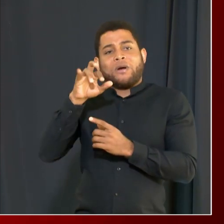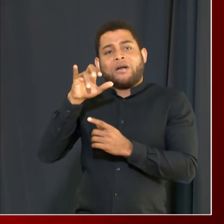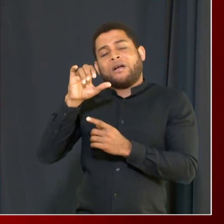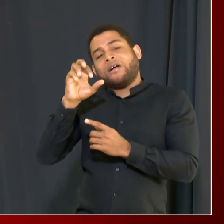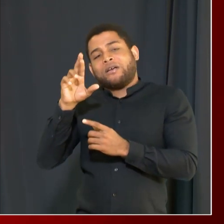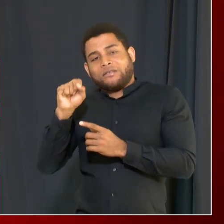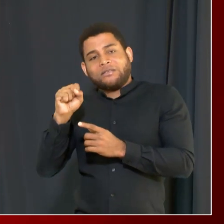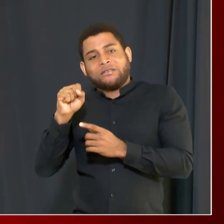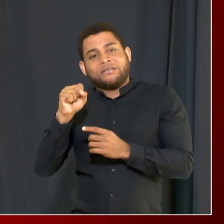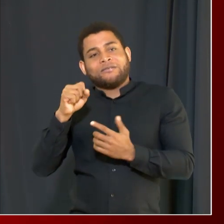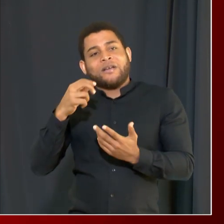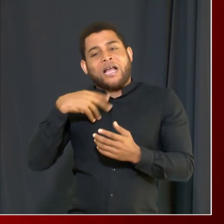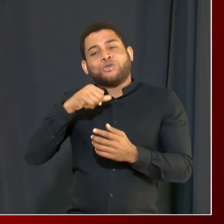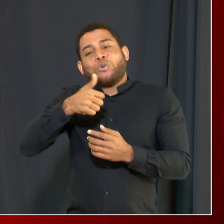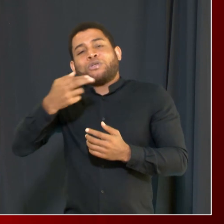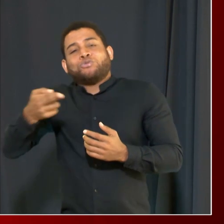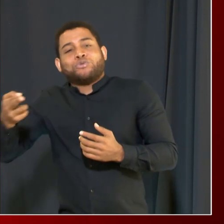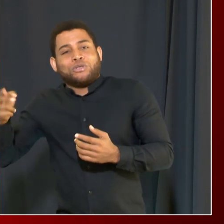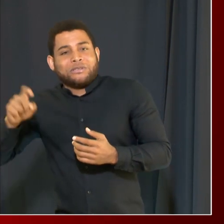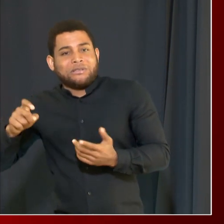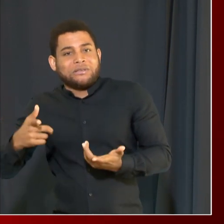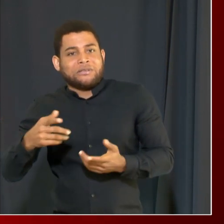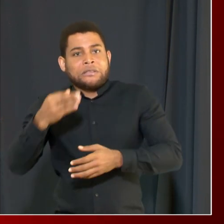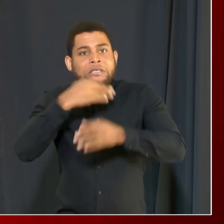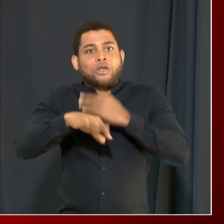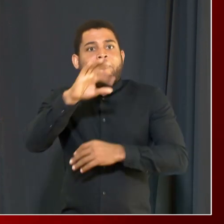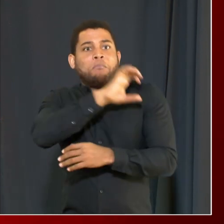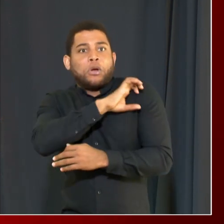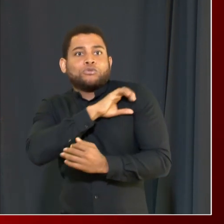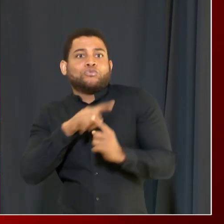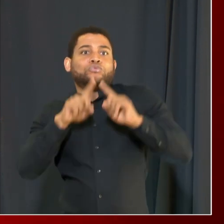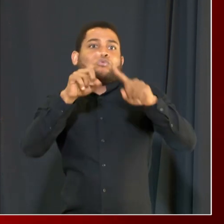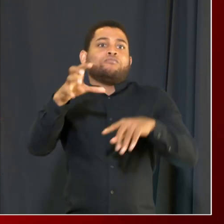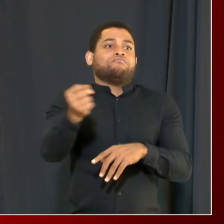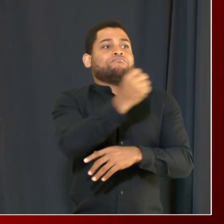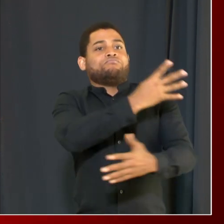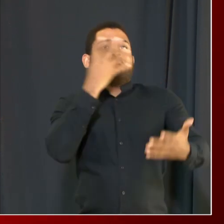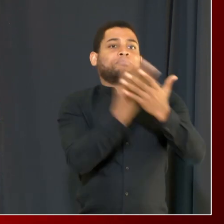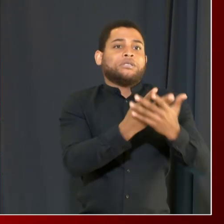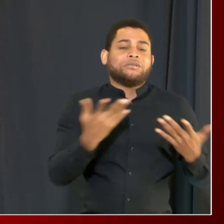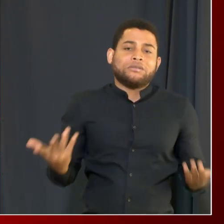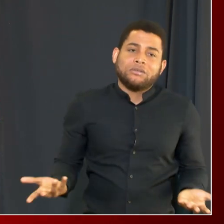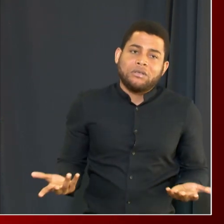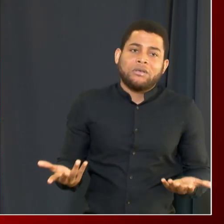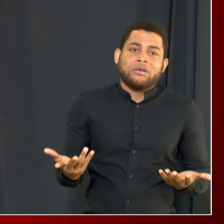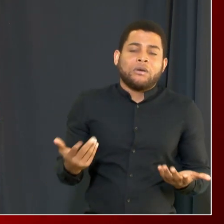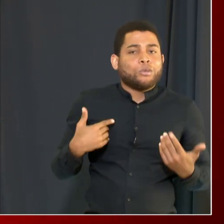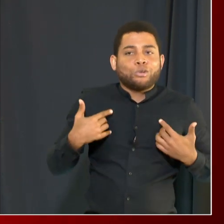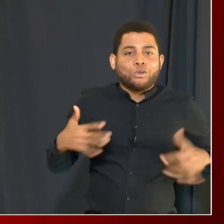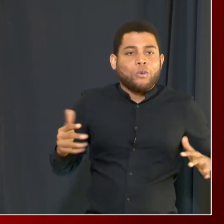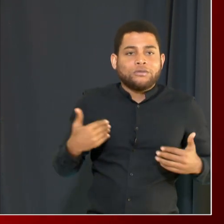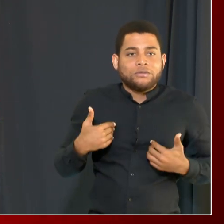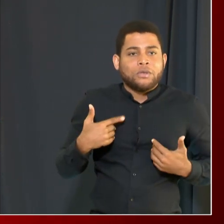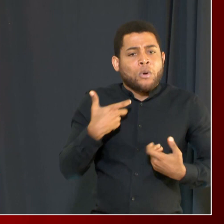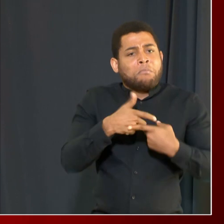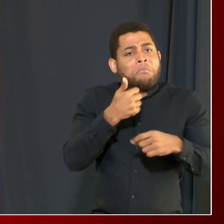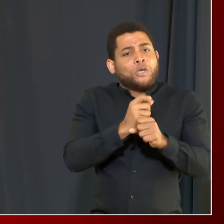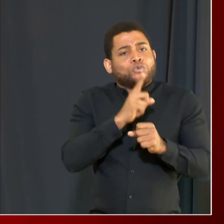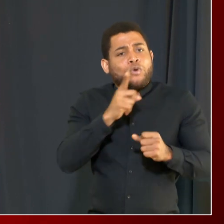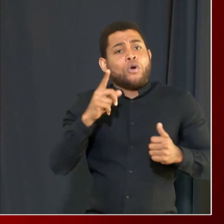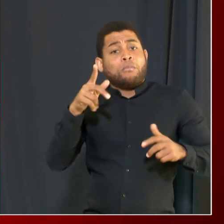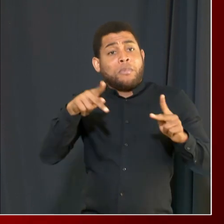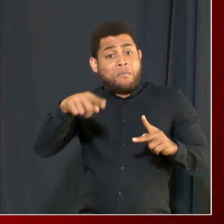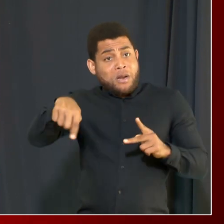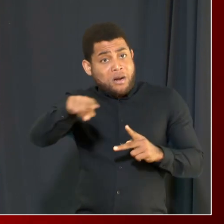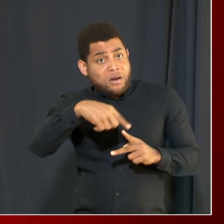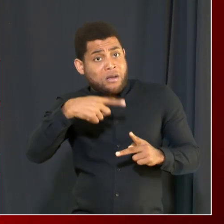and simply having at a precinct or otherwise, that we're going to do our market best to ensure that that young person who really should be out at